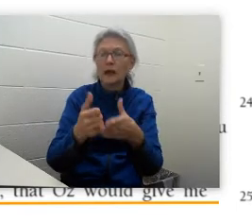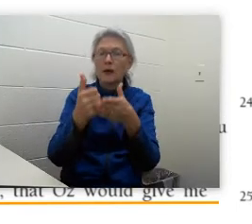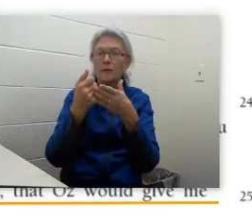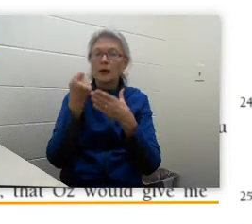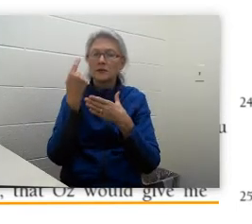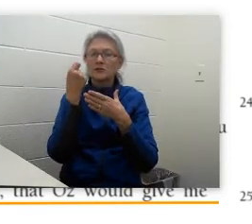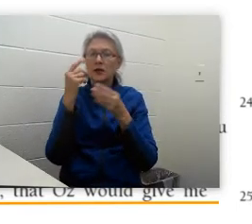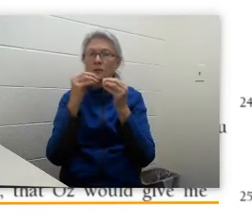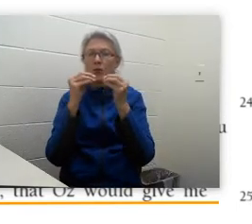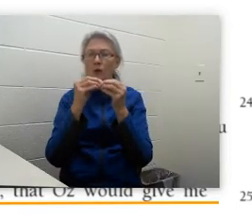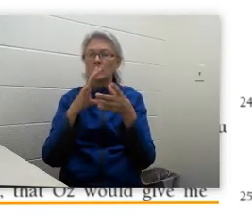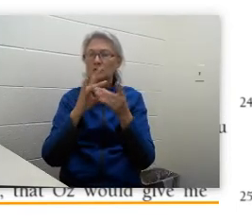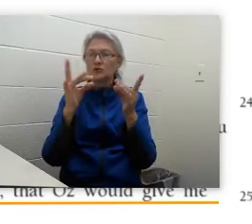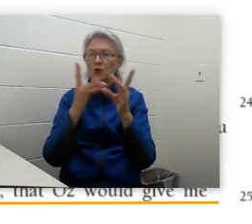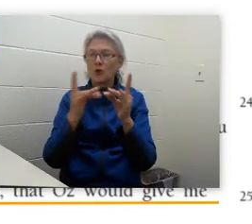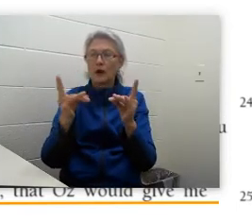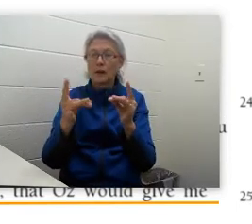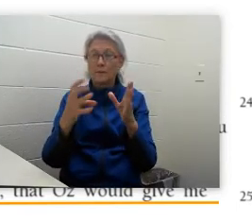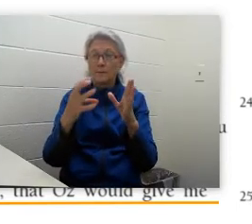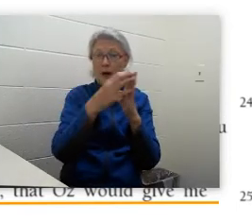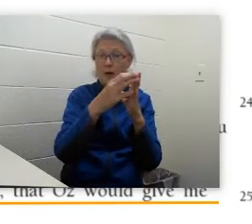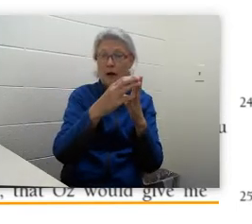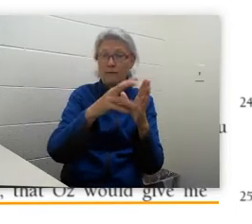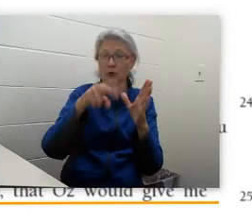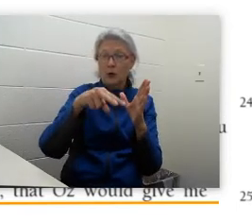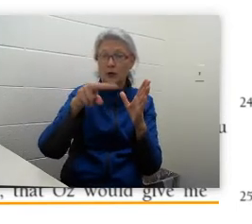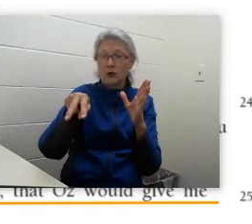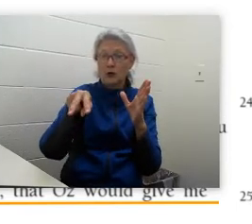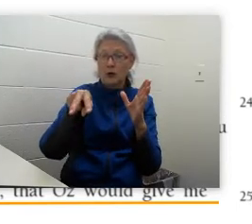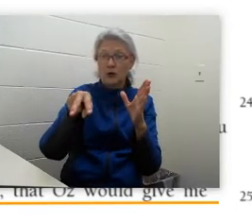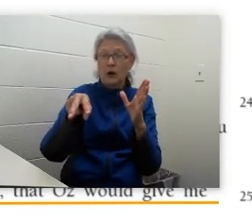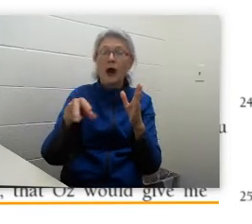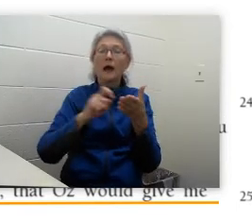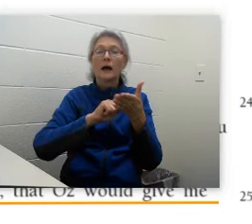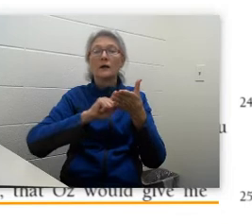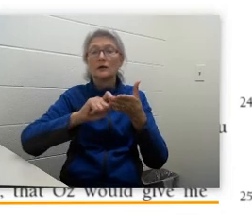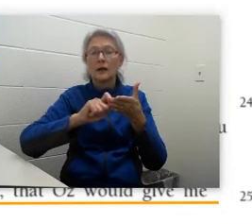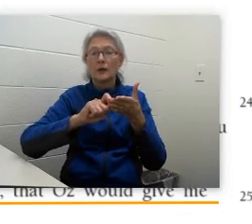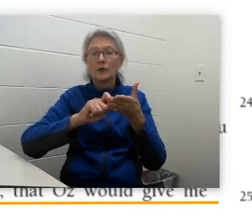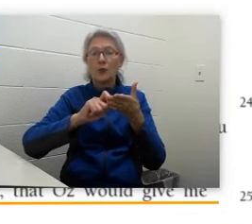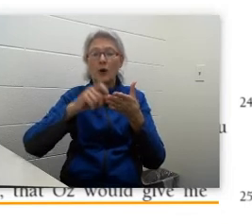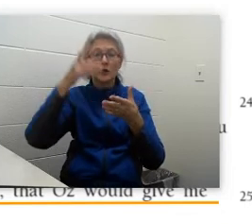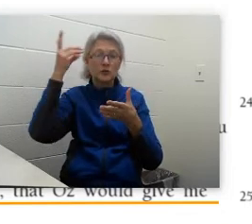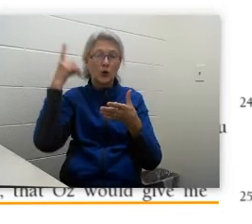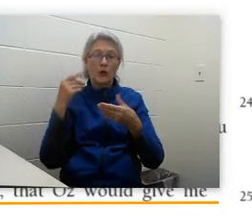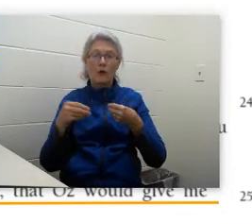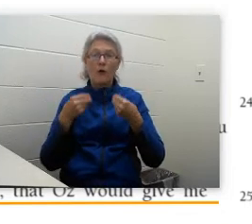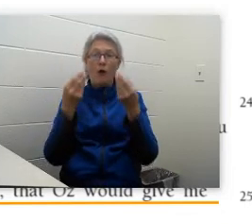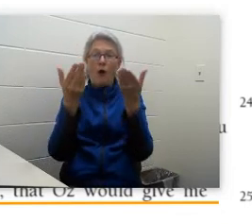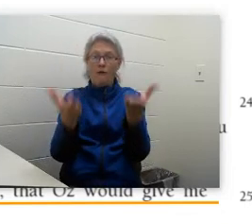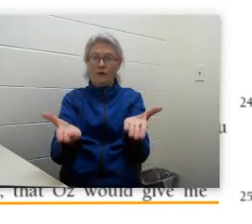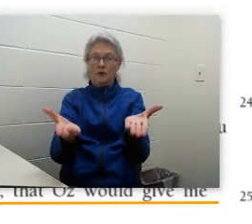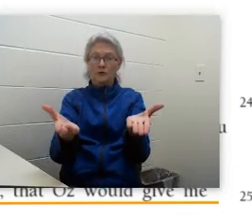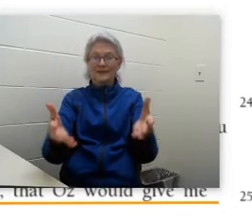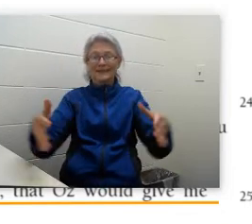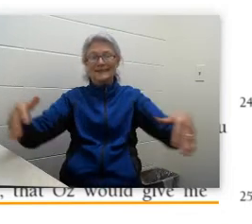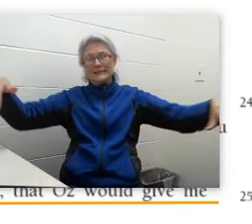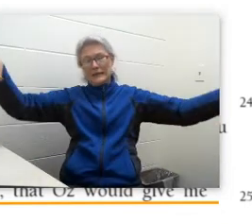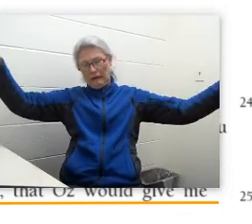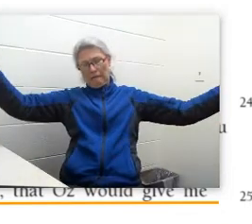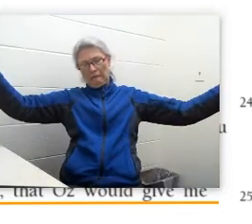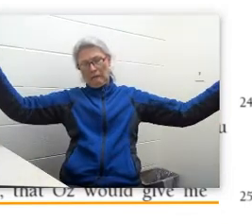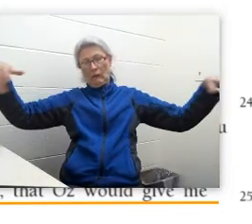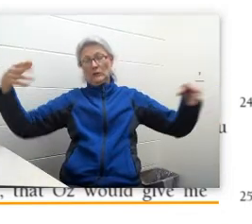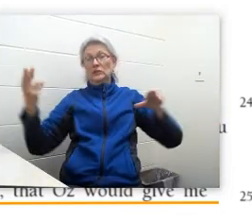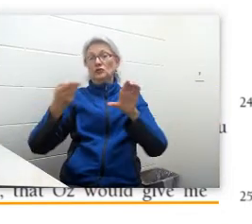of the story. In paragraph 22, I underlined where Dorothy offers the Scarecrow to tag along